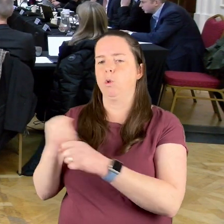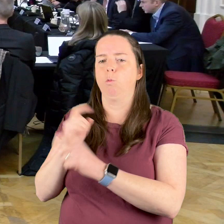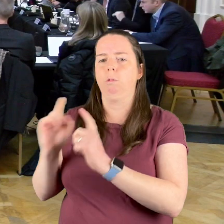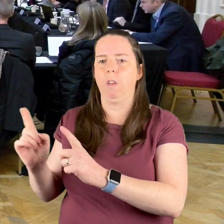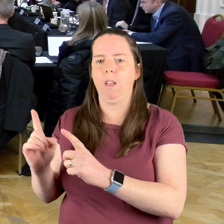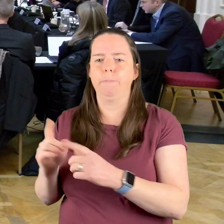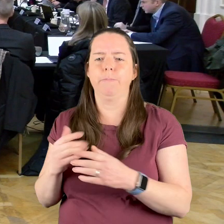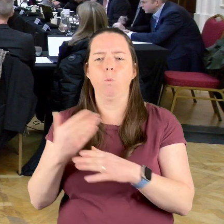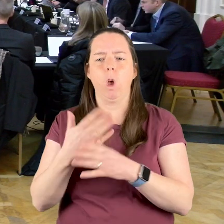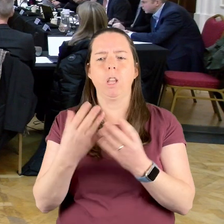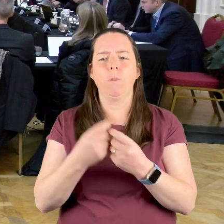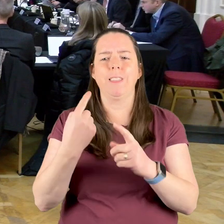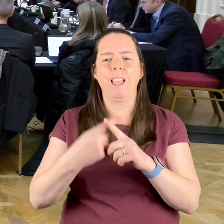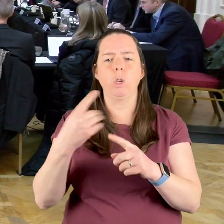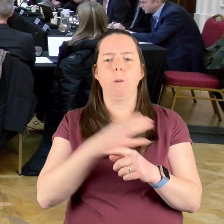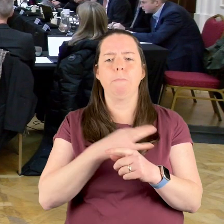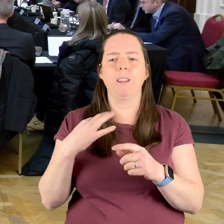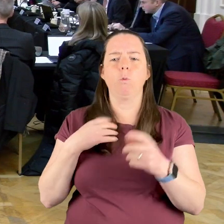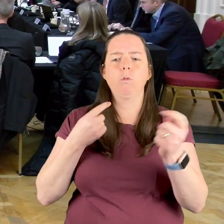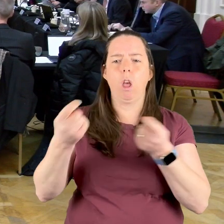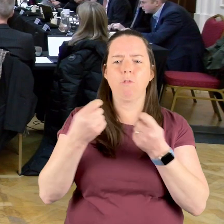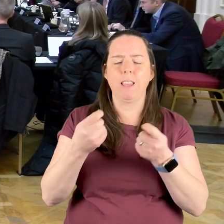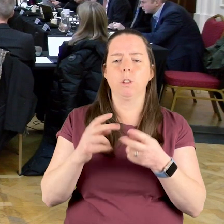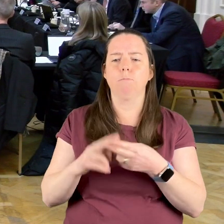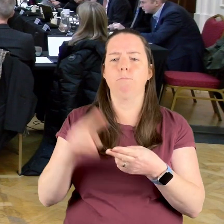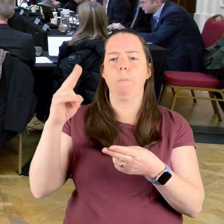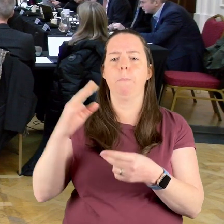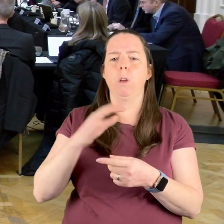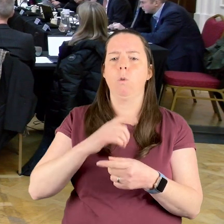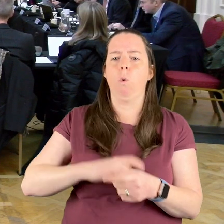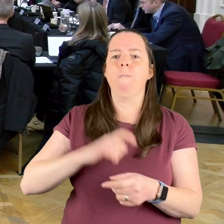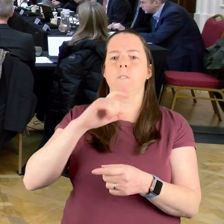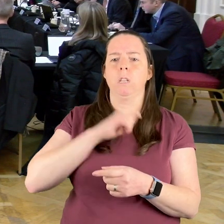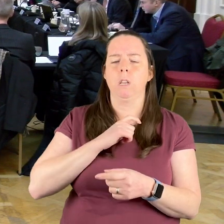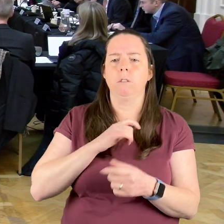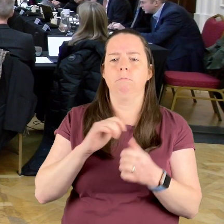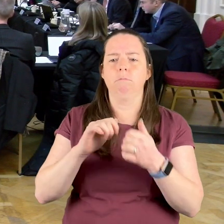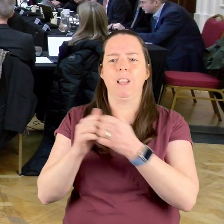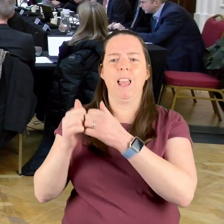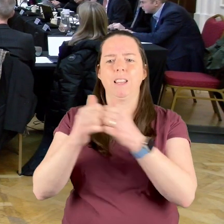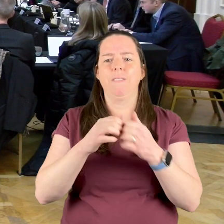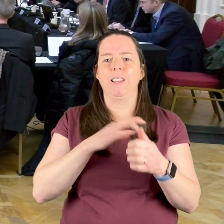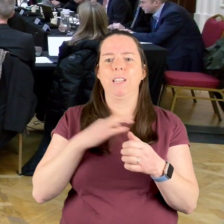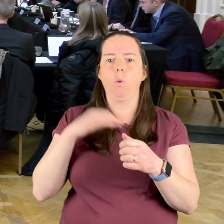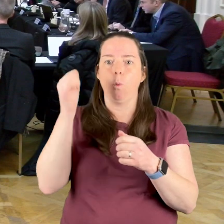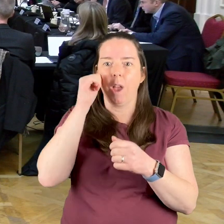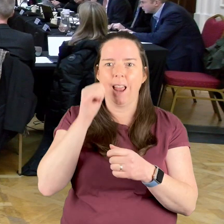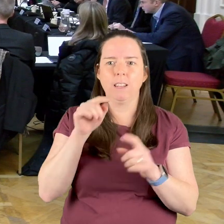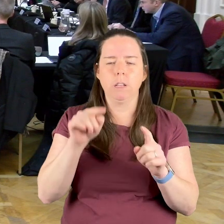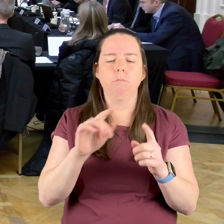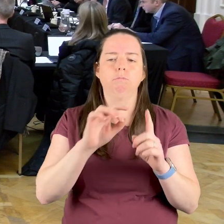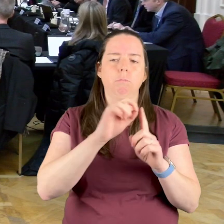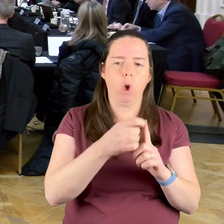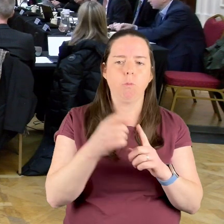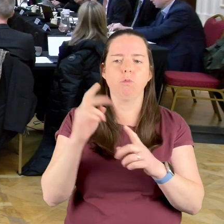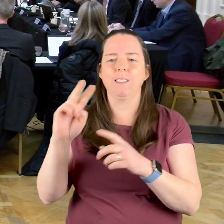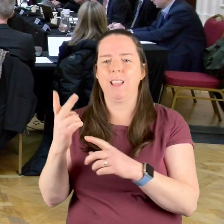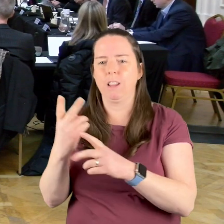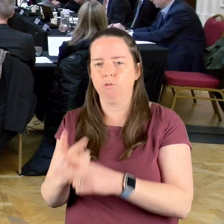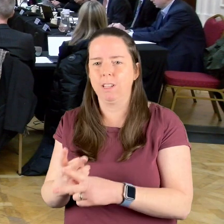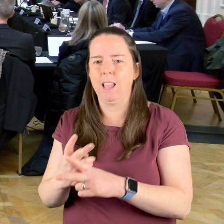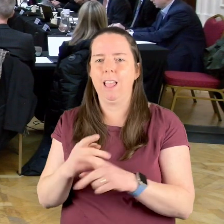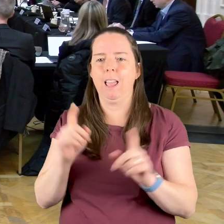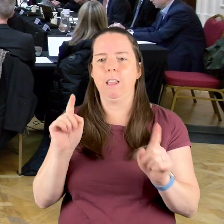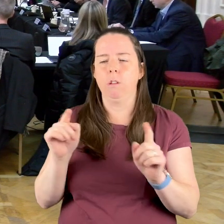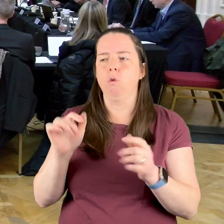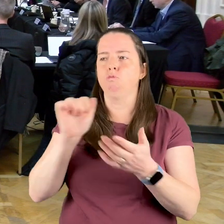medical directors to increase confidence and collective clinical awareness between across primary and secondary care about what the right patients are to be in